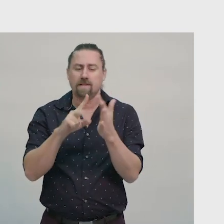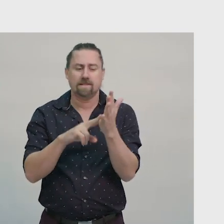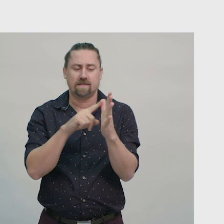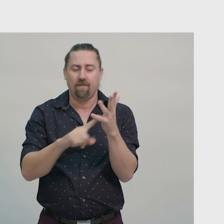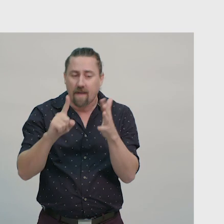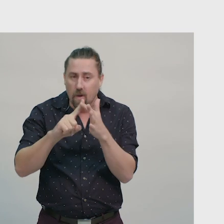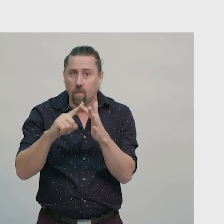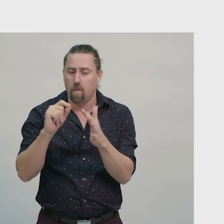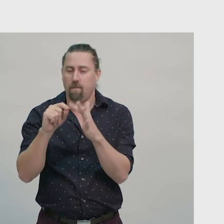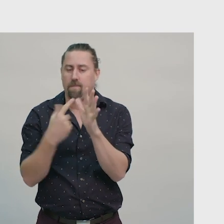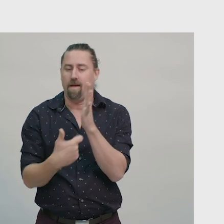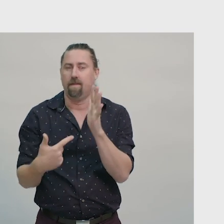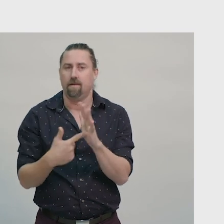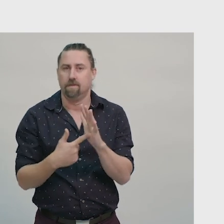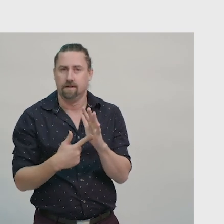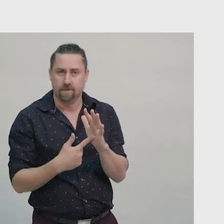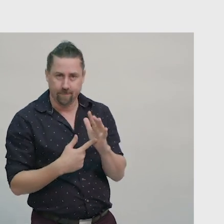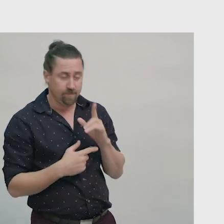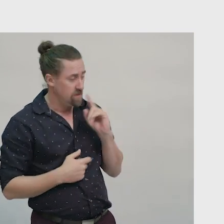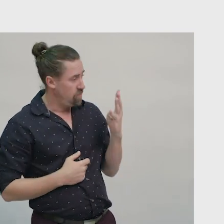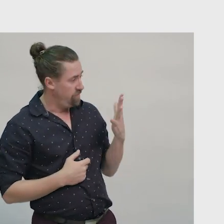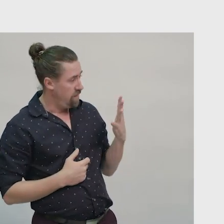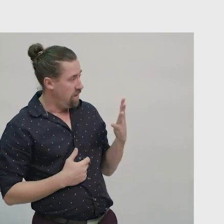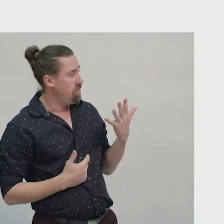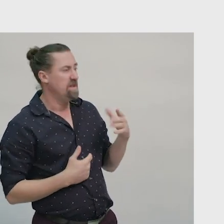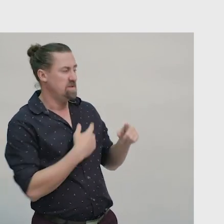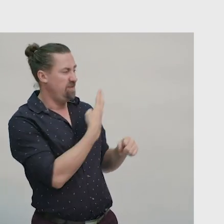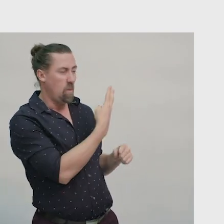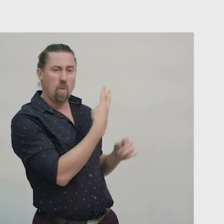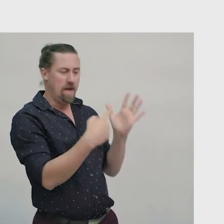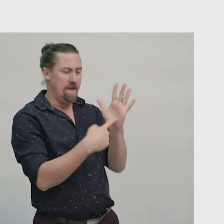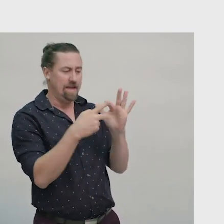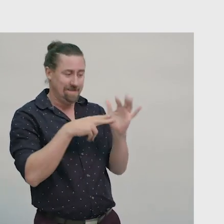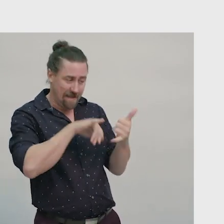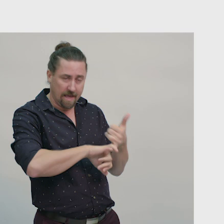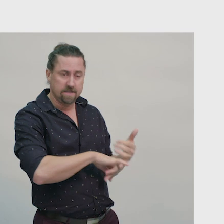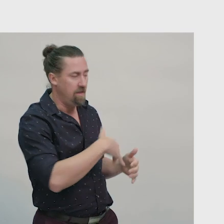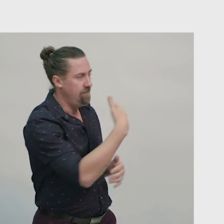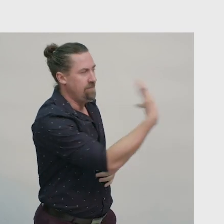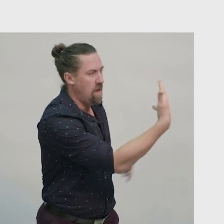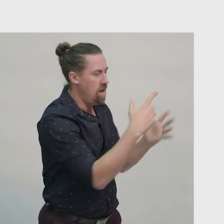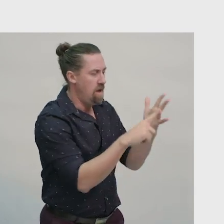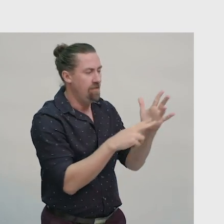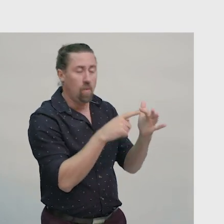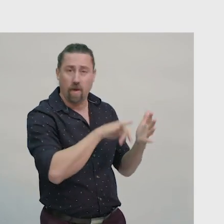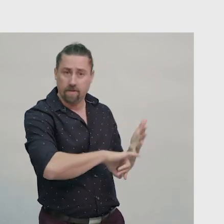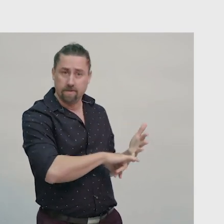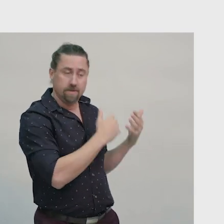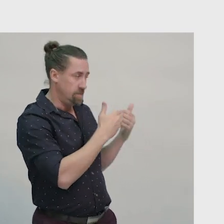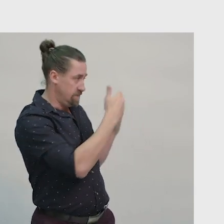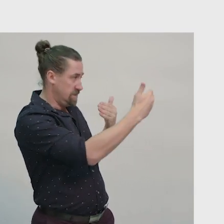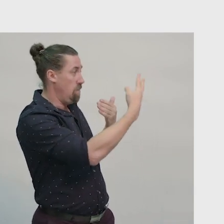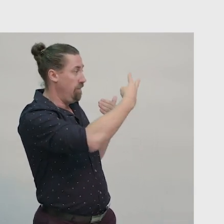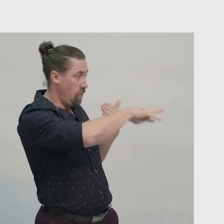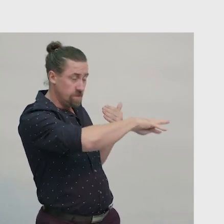place value parts. 45 has 4 10s and 5 1s. so the length of the rectangle